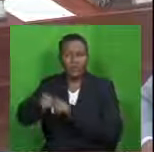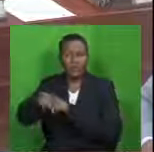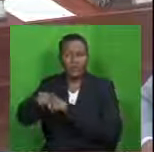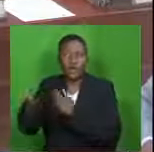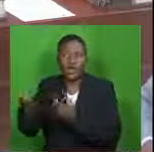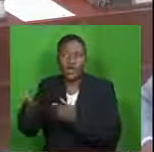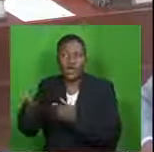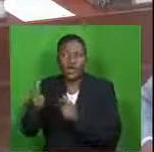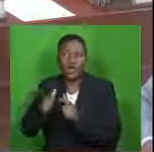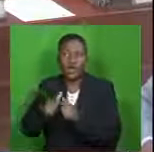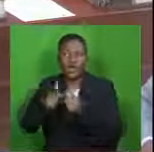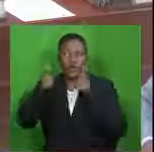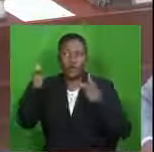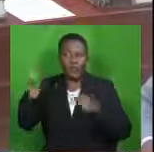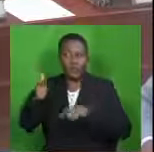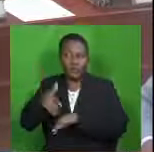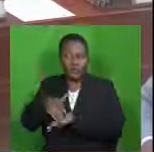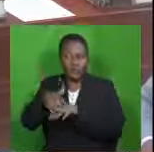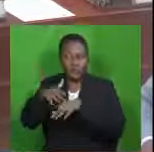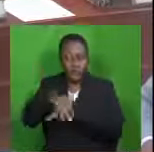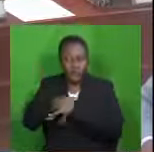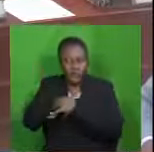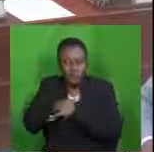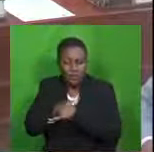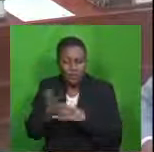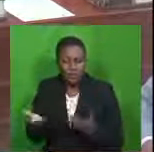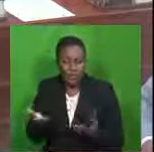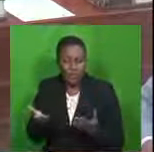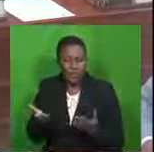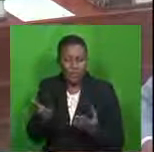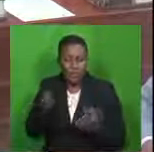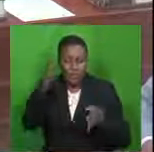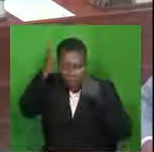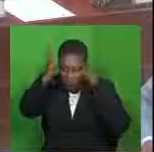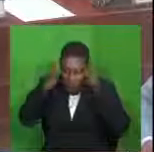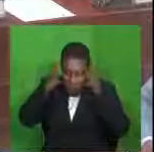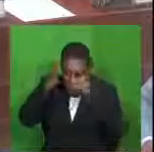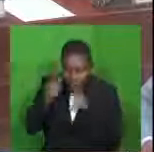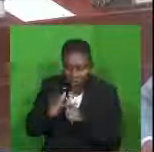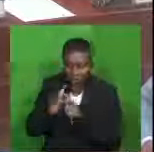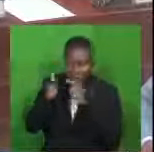Britain. Innovation is Great Britain. Ghana.